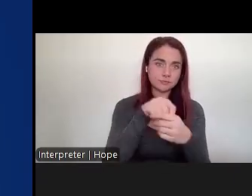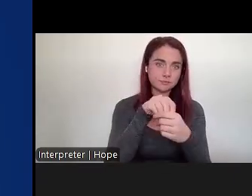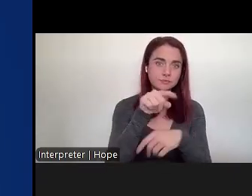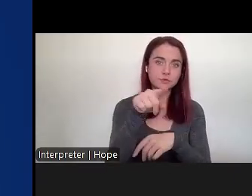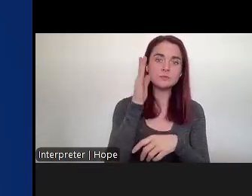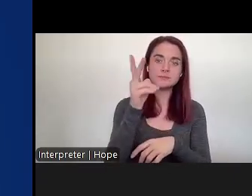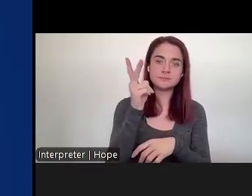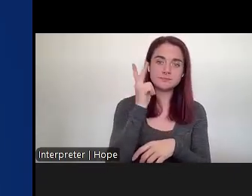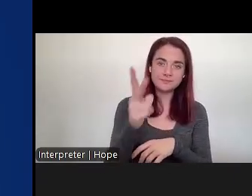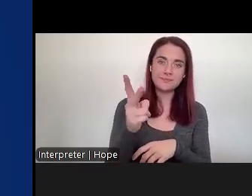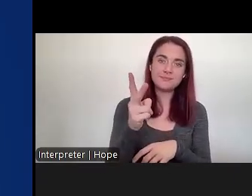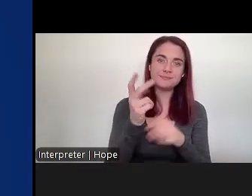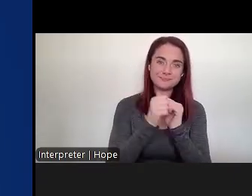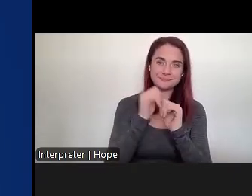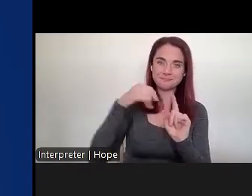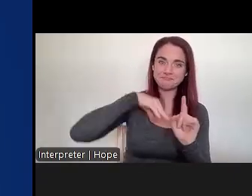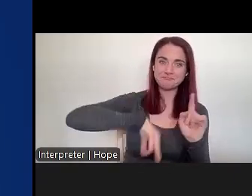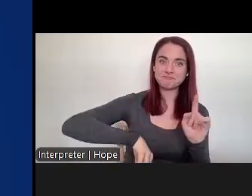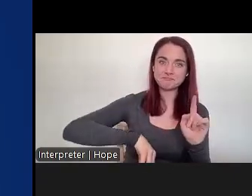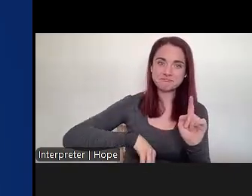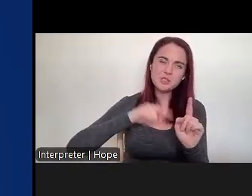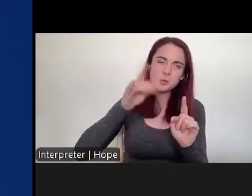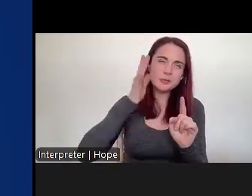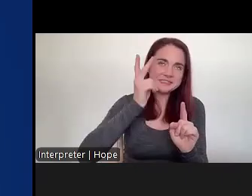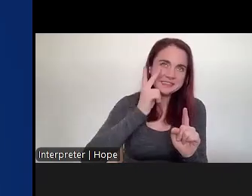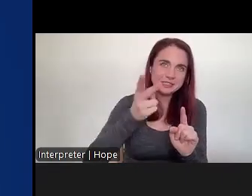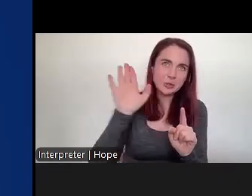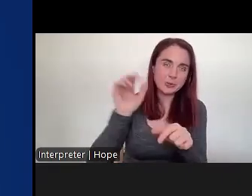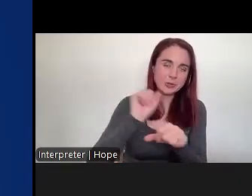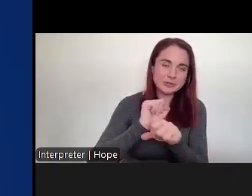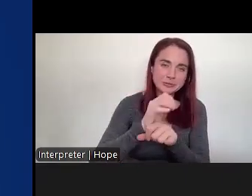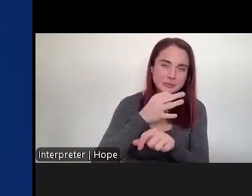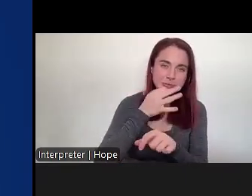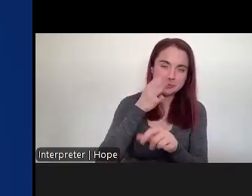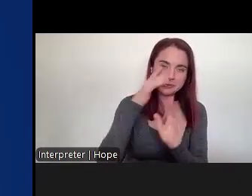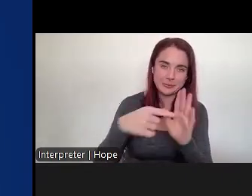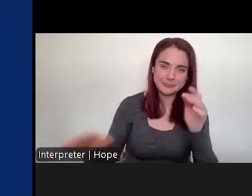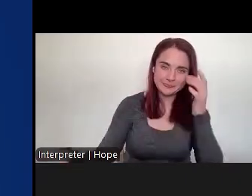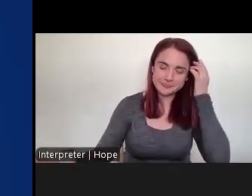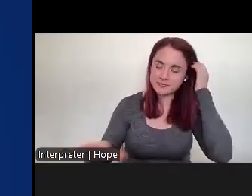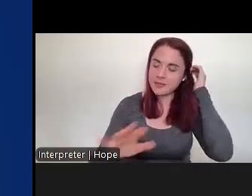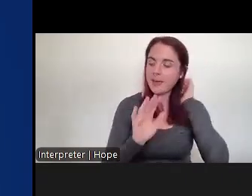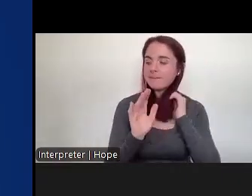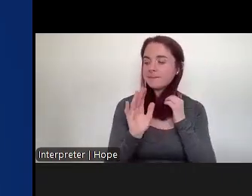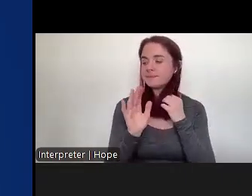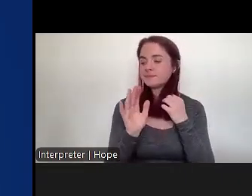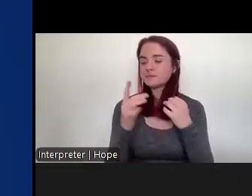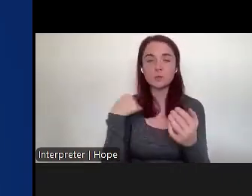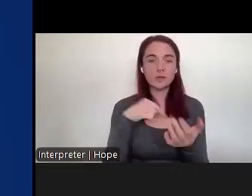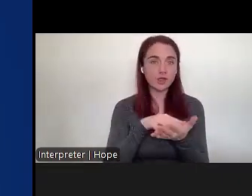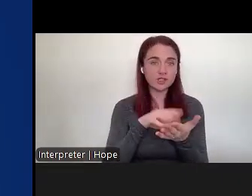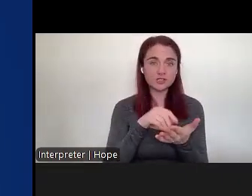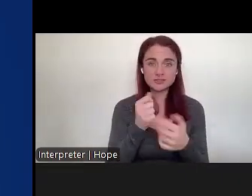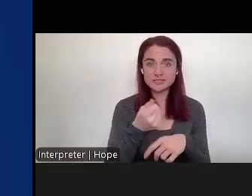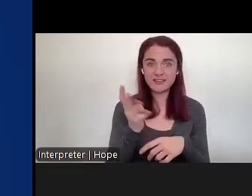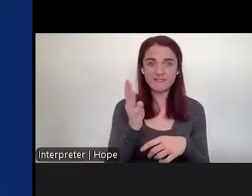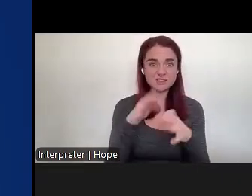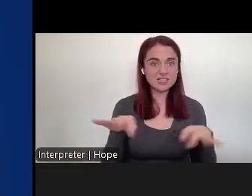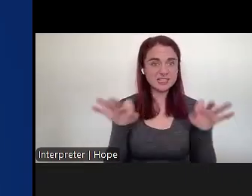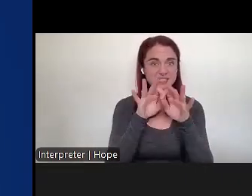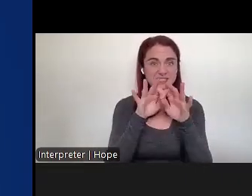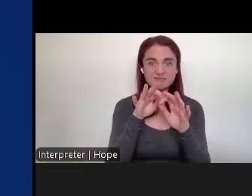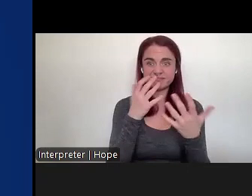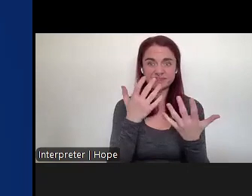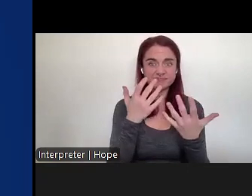see how you'll see her work in just a second. We learned several key things from our